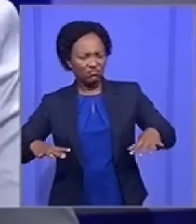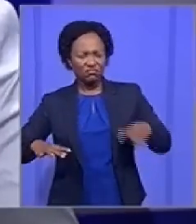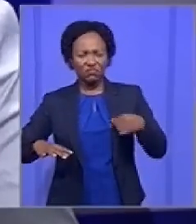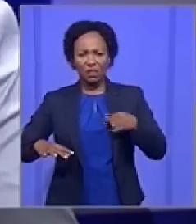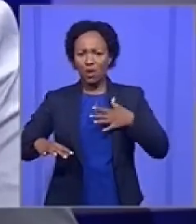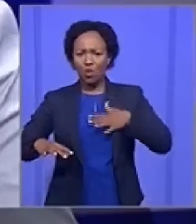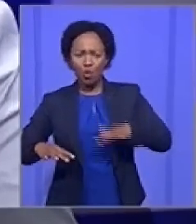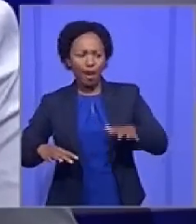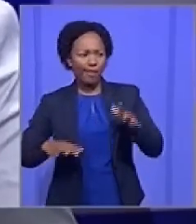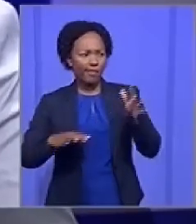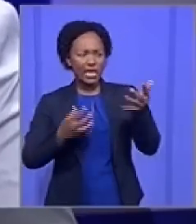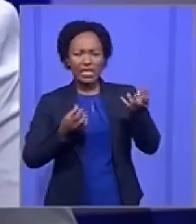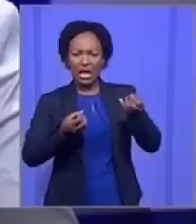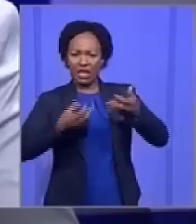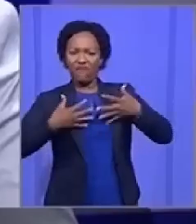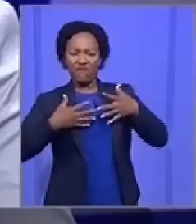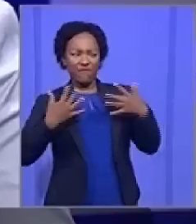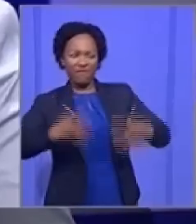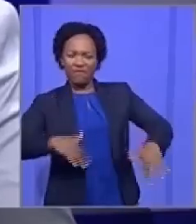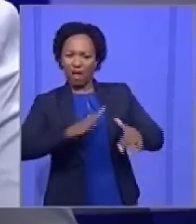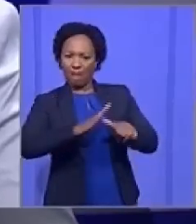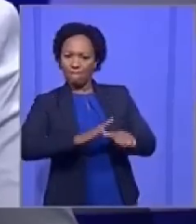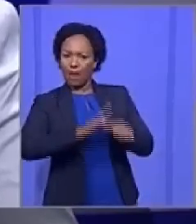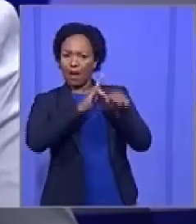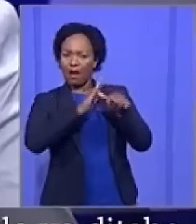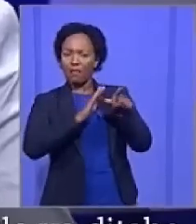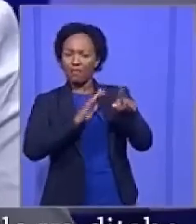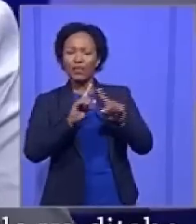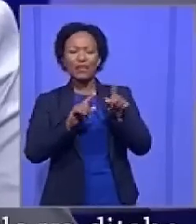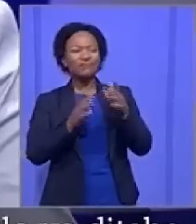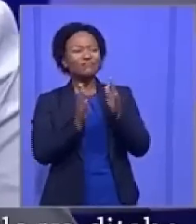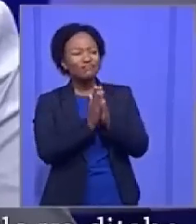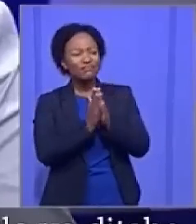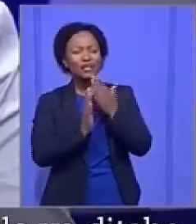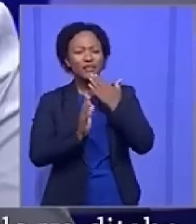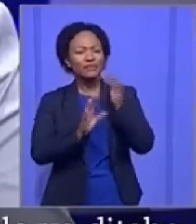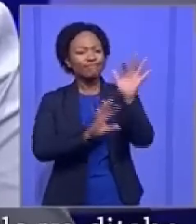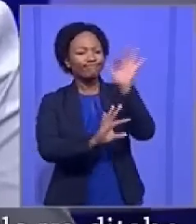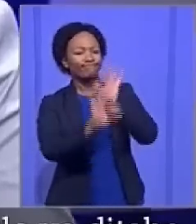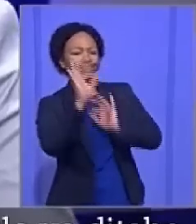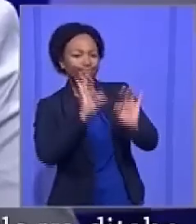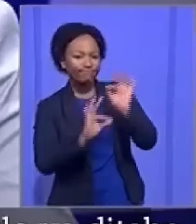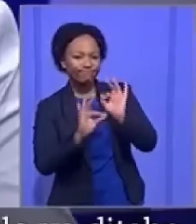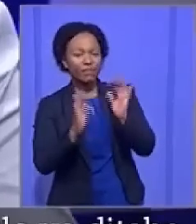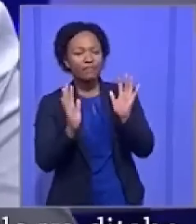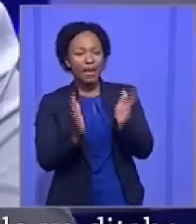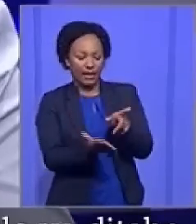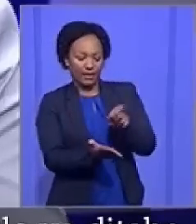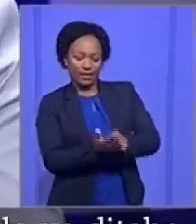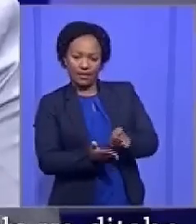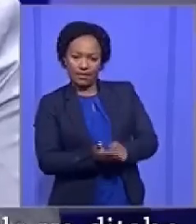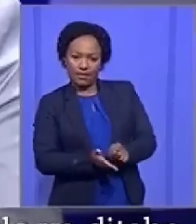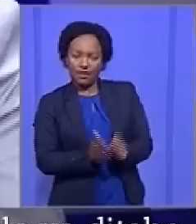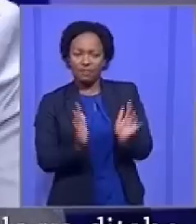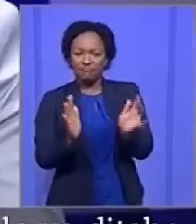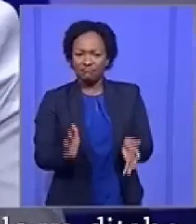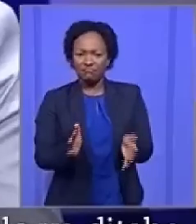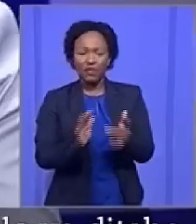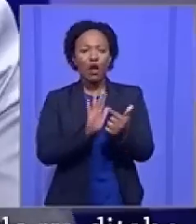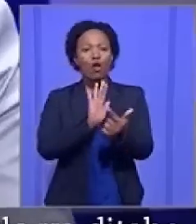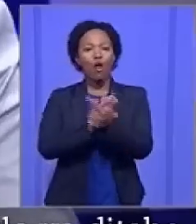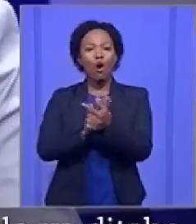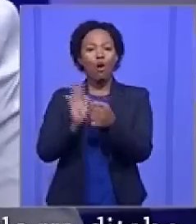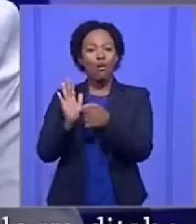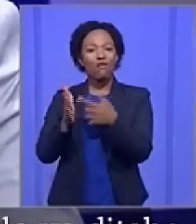be given some privileged treatment. All I'm saying, explain to me, put it in writing. And that's the law. It